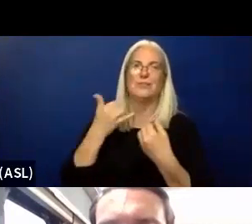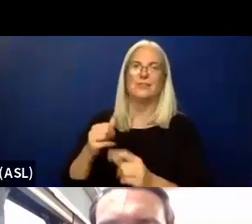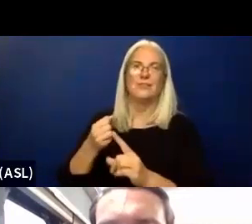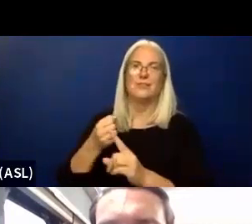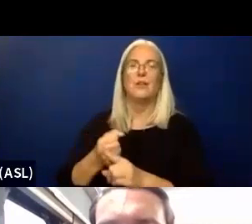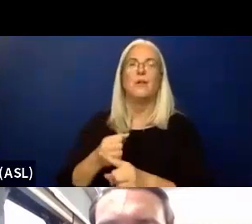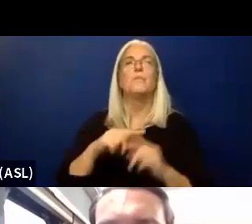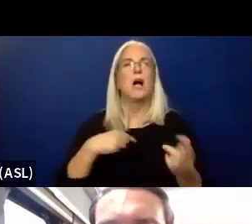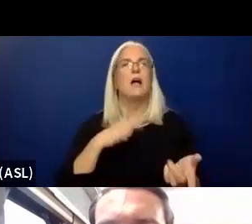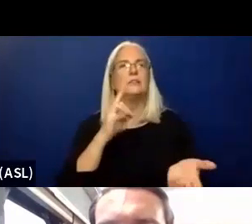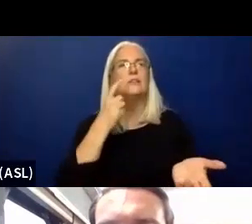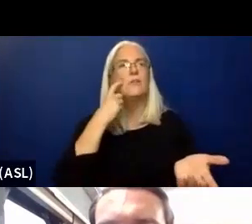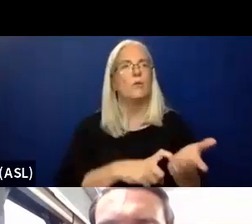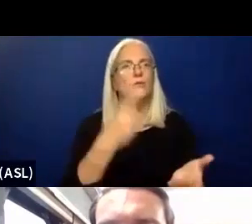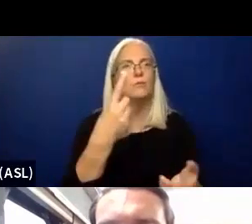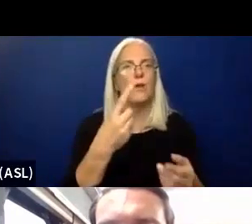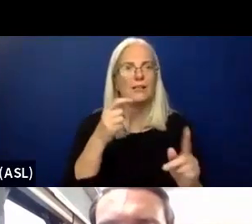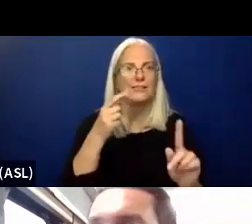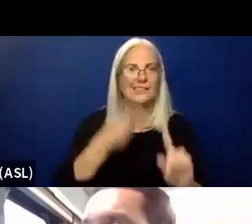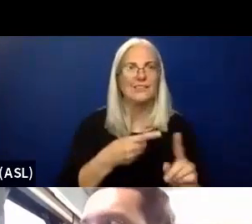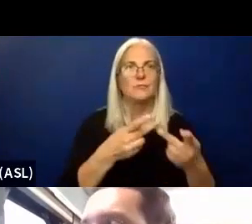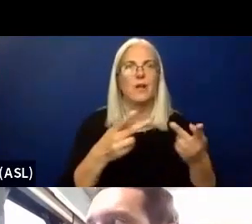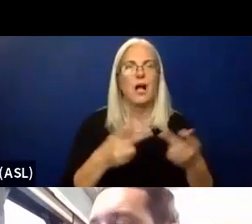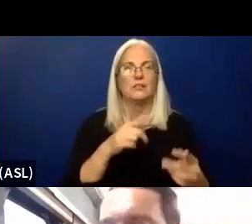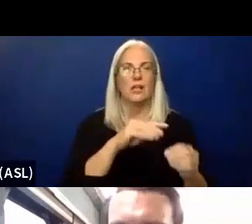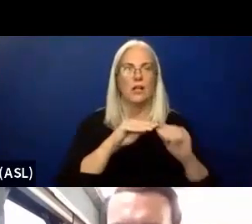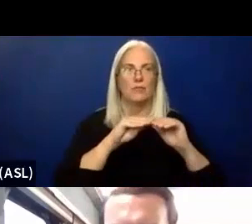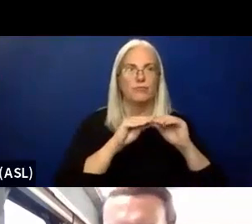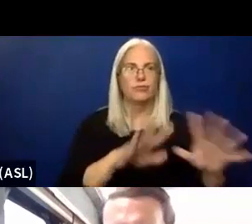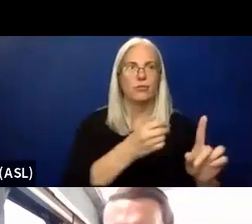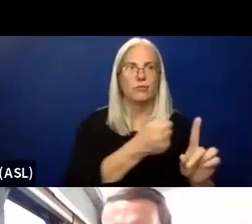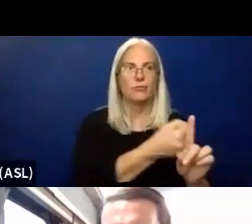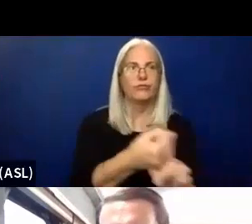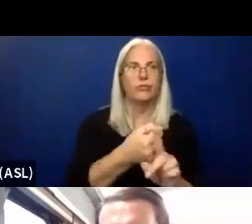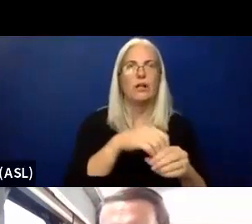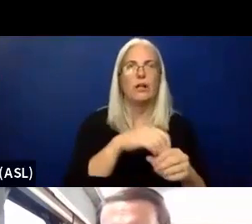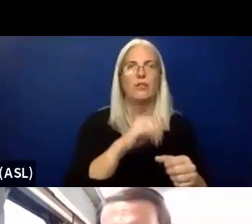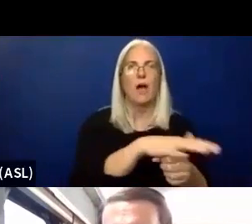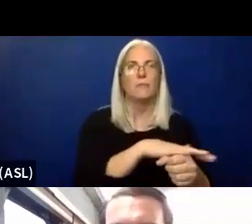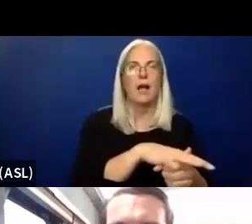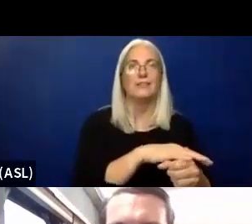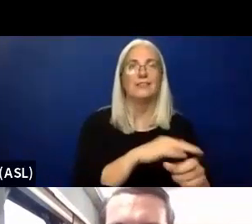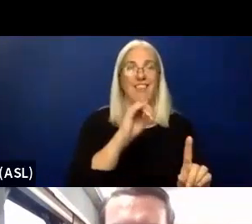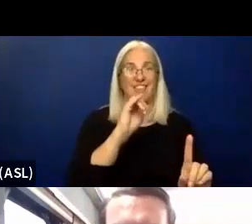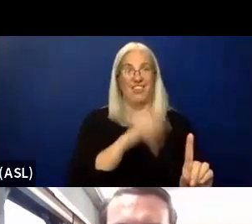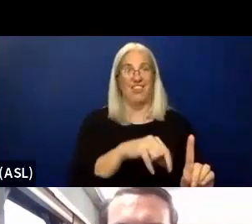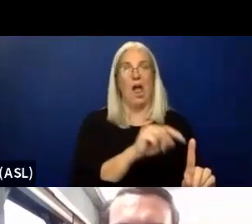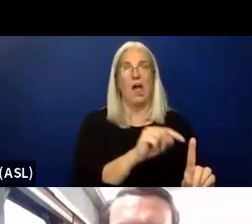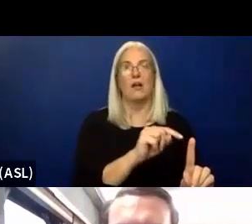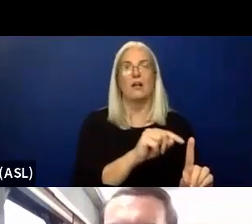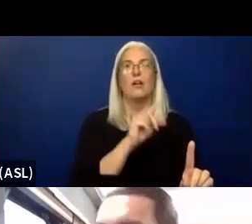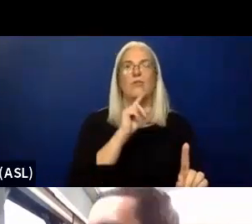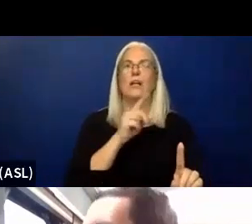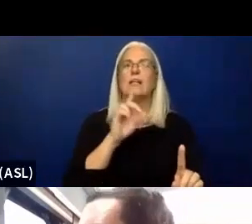very large outbreak and we felt that that particular outbreak was shifting us into the more restrictive